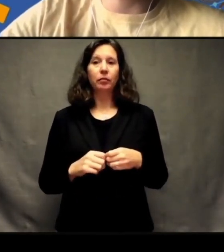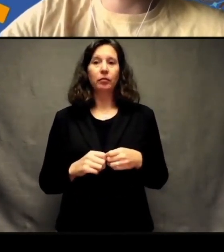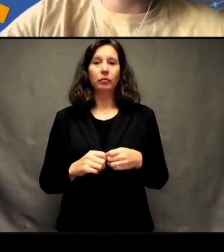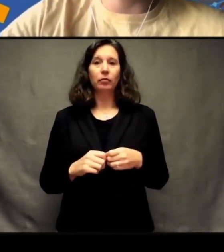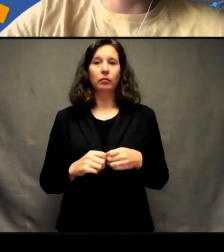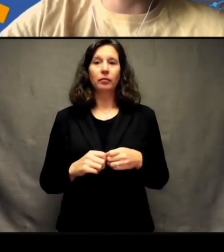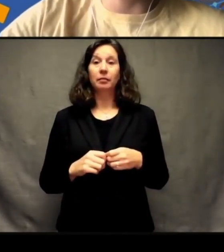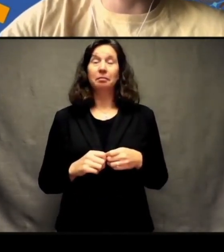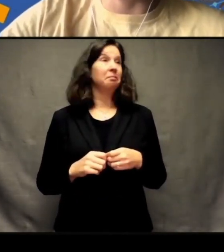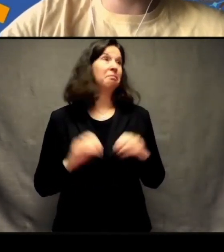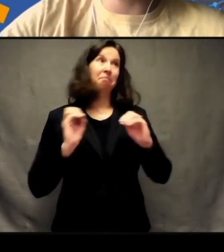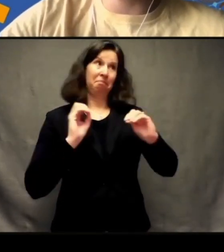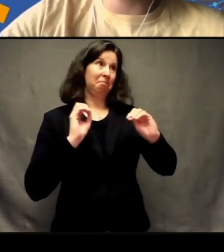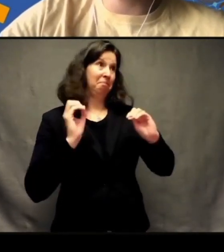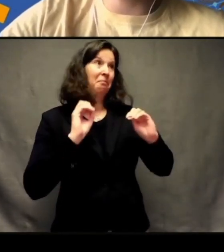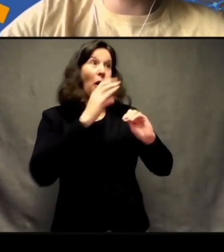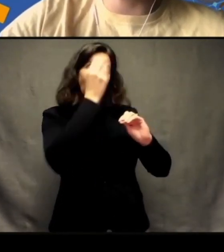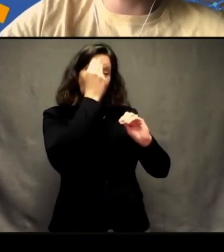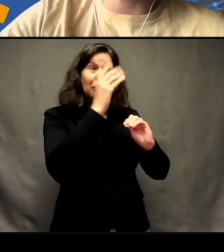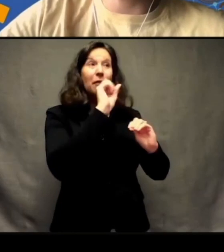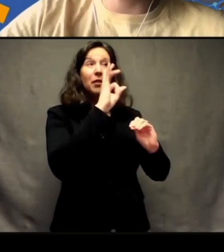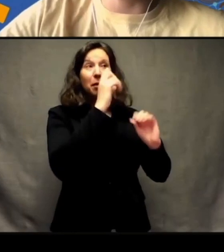No, I can keep you posted. Yeah.